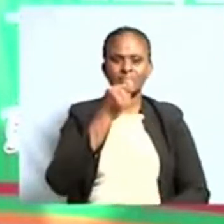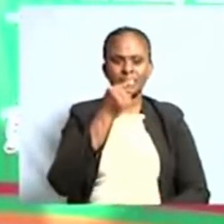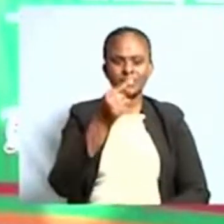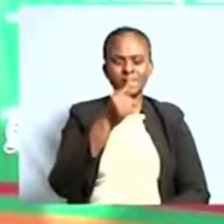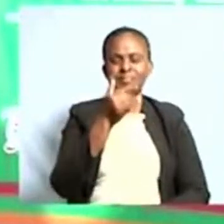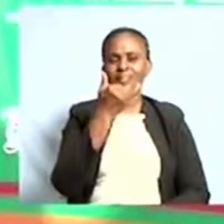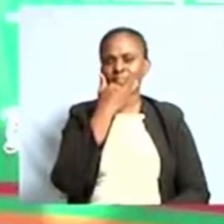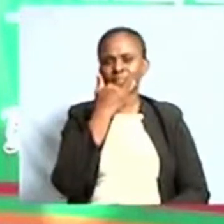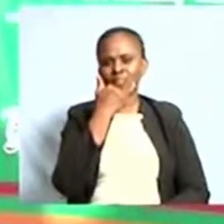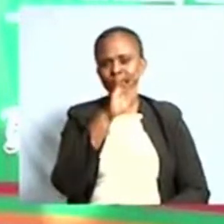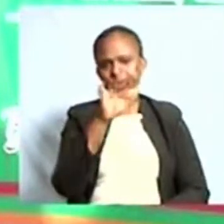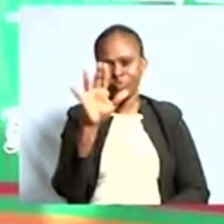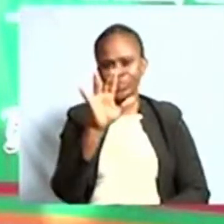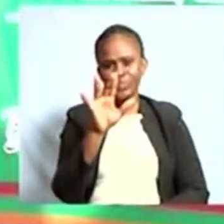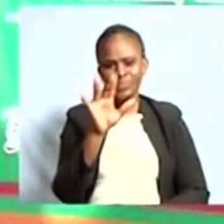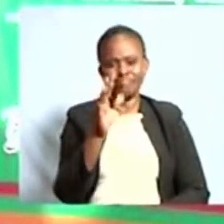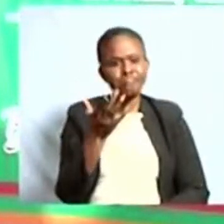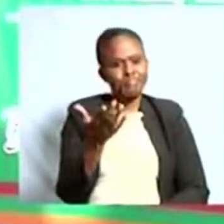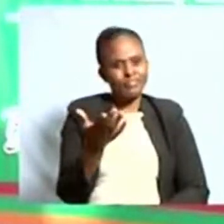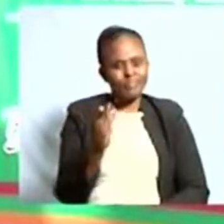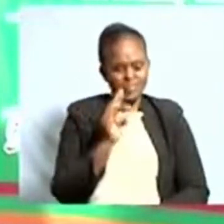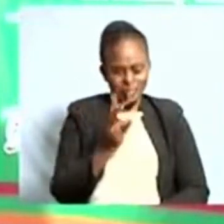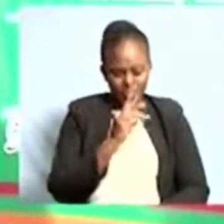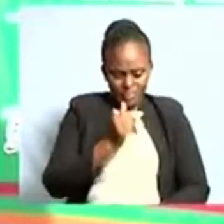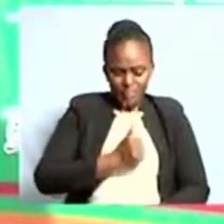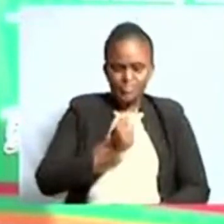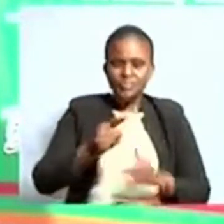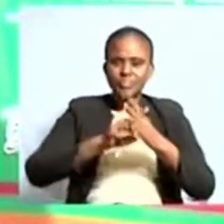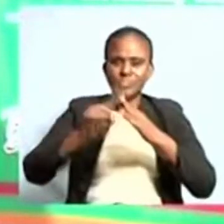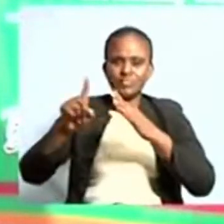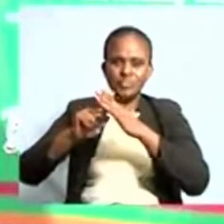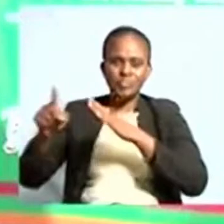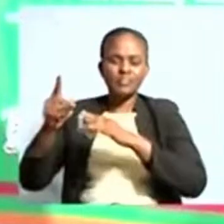spelling, then we are running away from